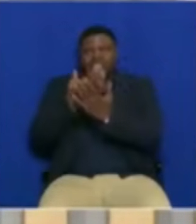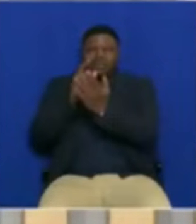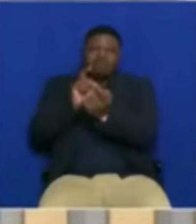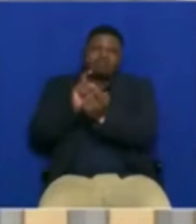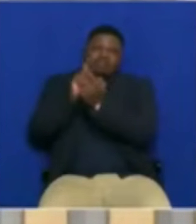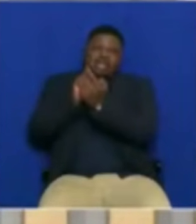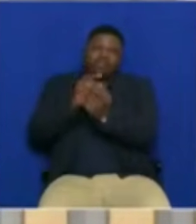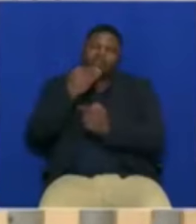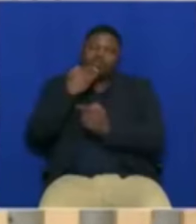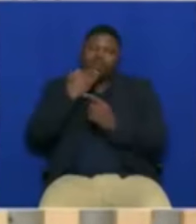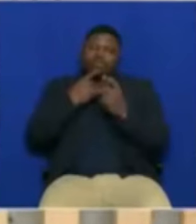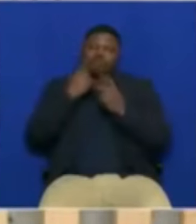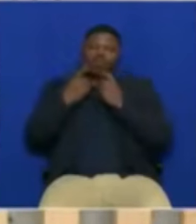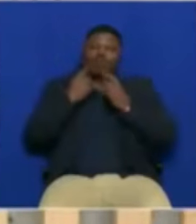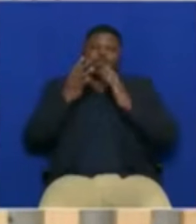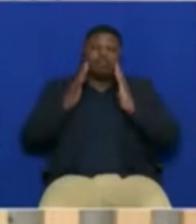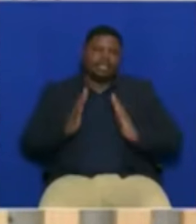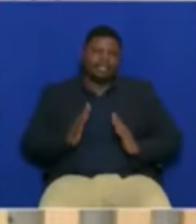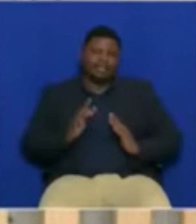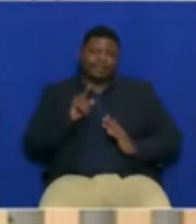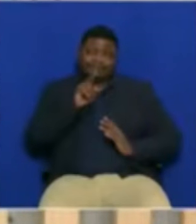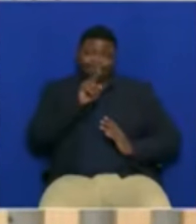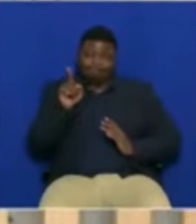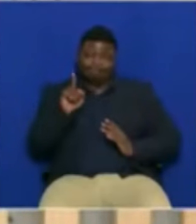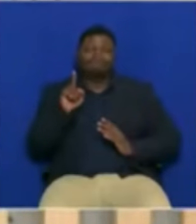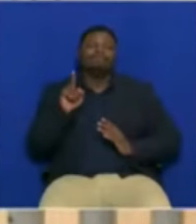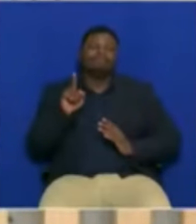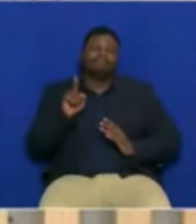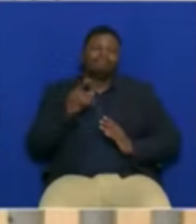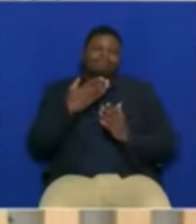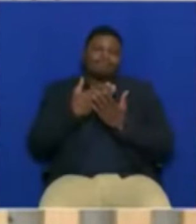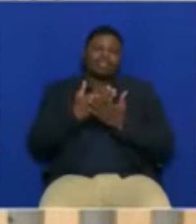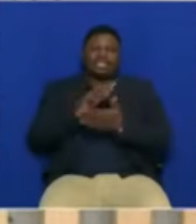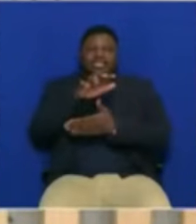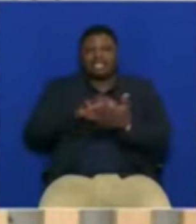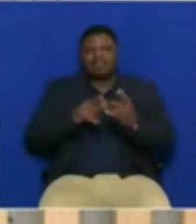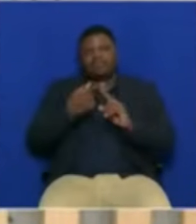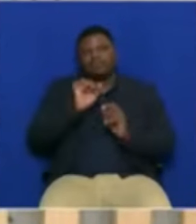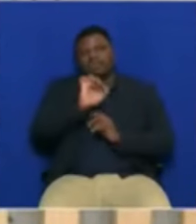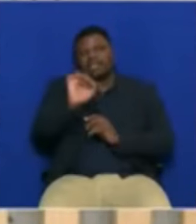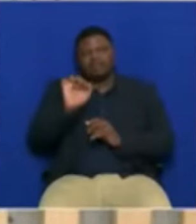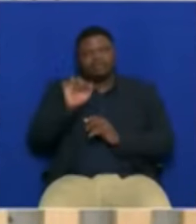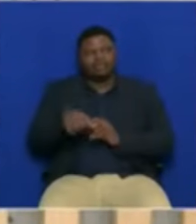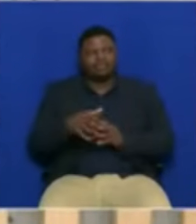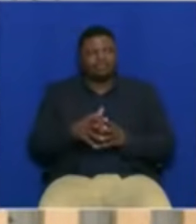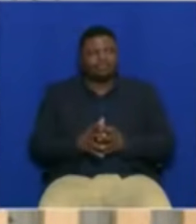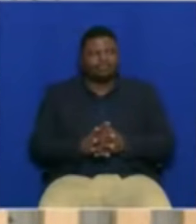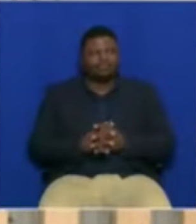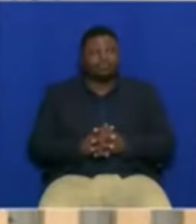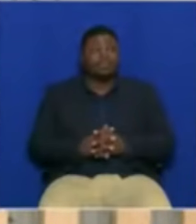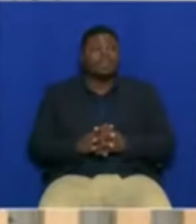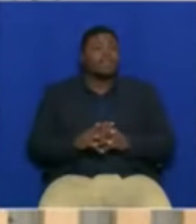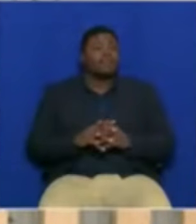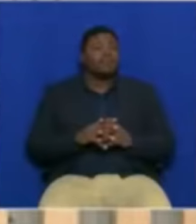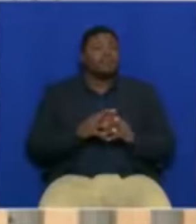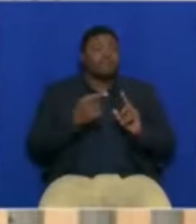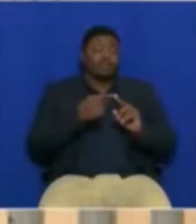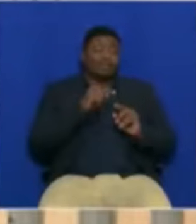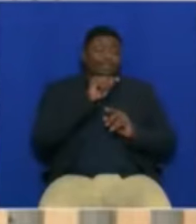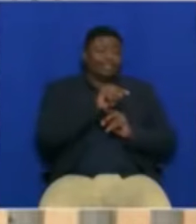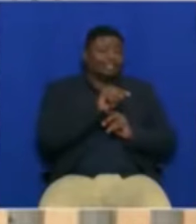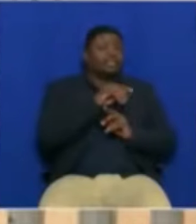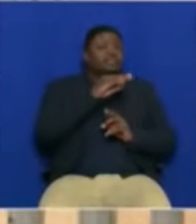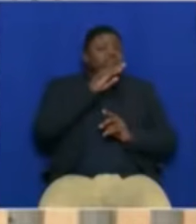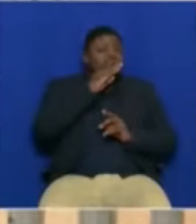So at this point, you have not called for the dockets themselves at this early stage?